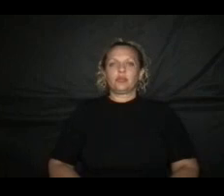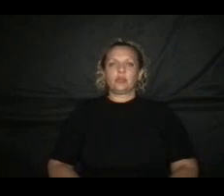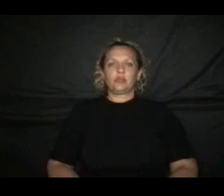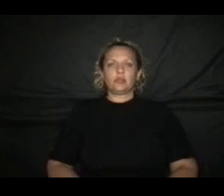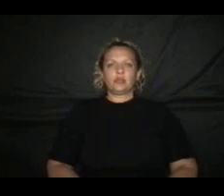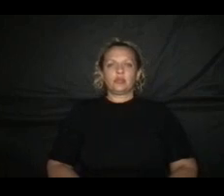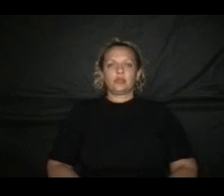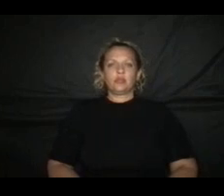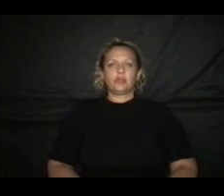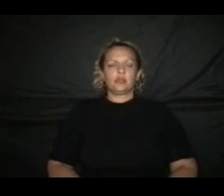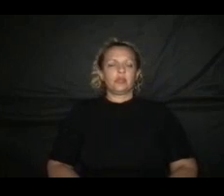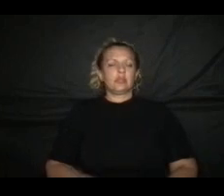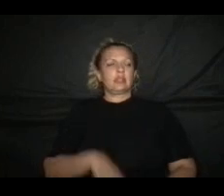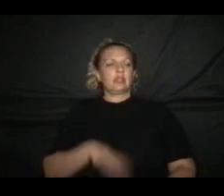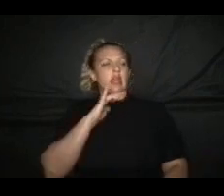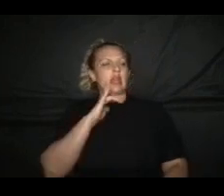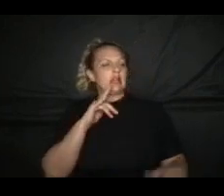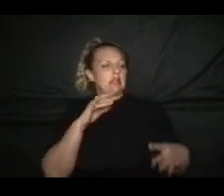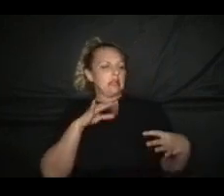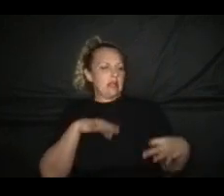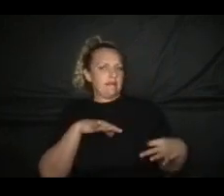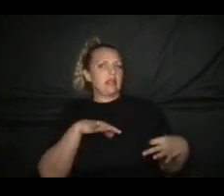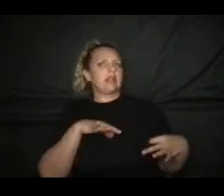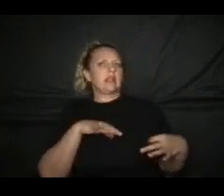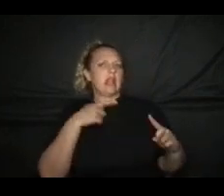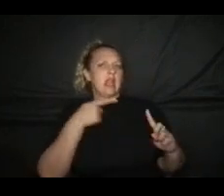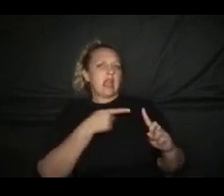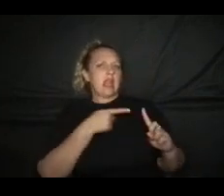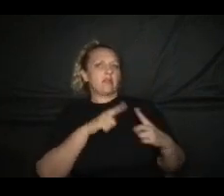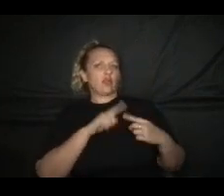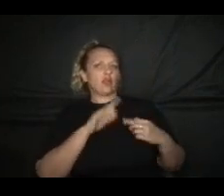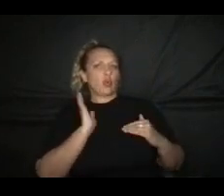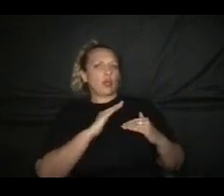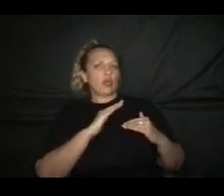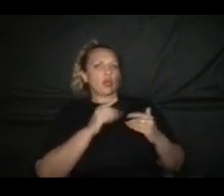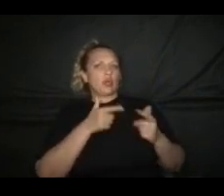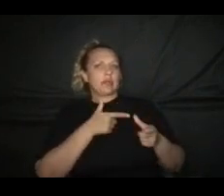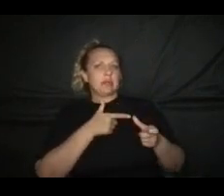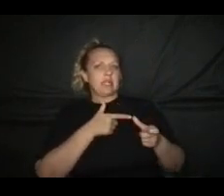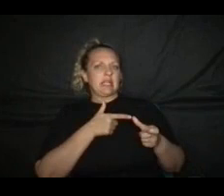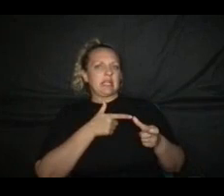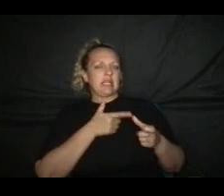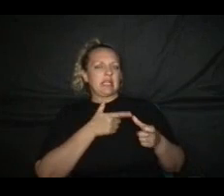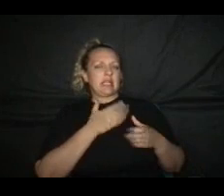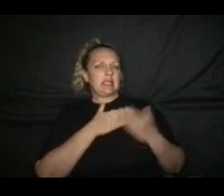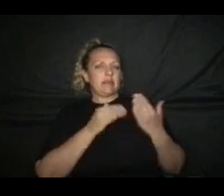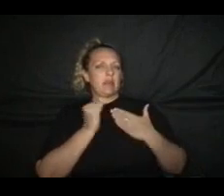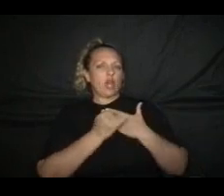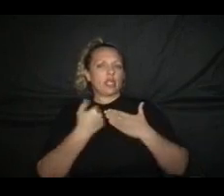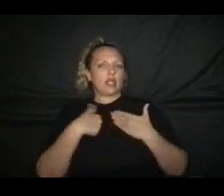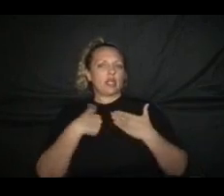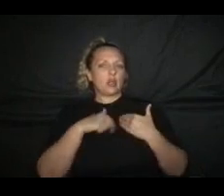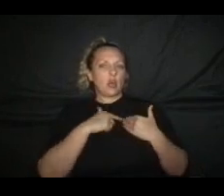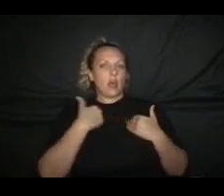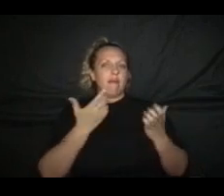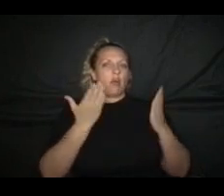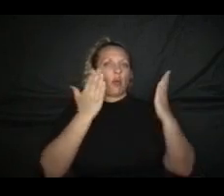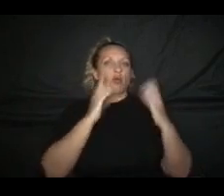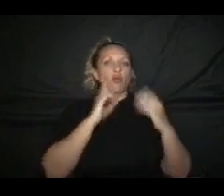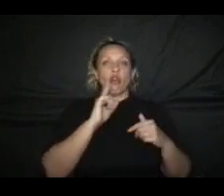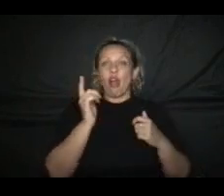Complete Streets, I think, definitely aims to reduce speeding. Some of the projects that we have proposed are things